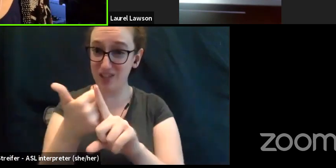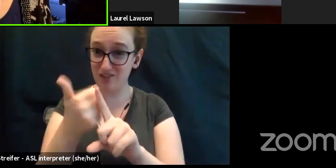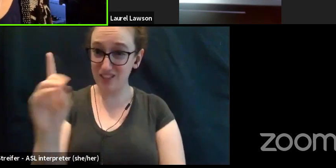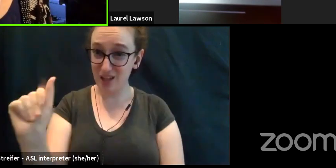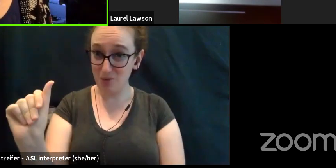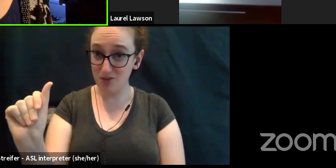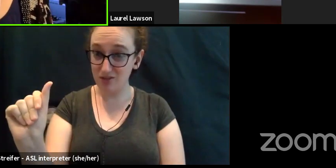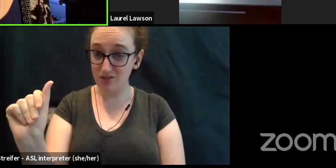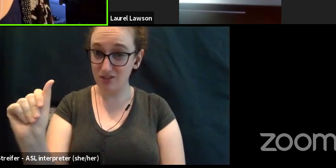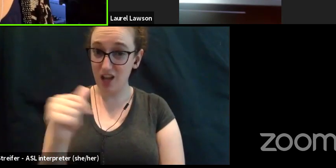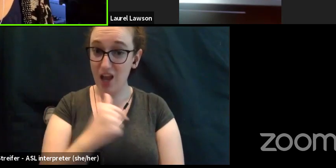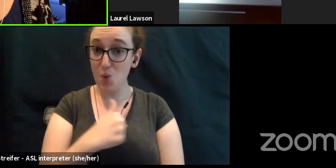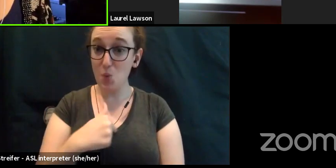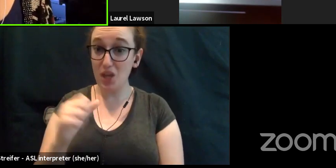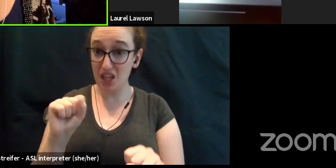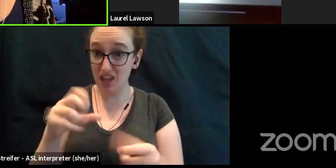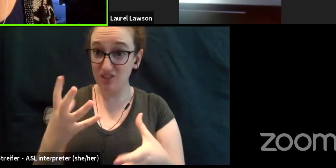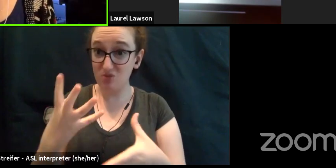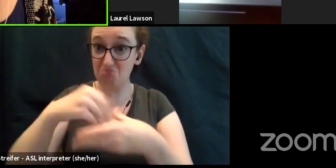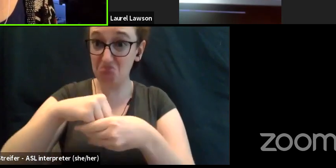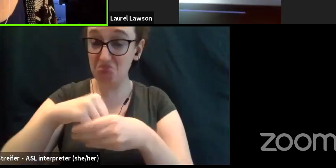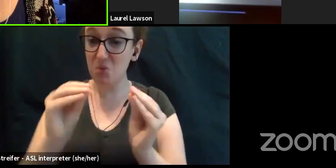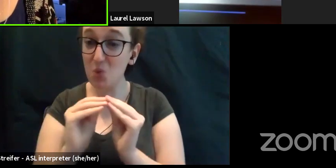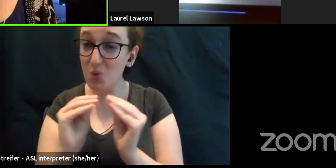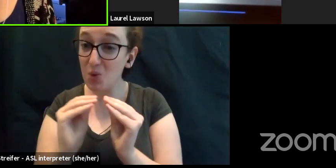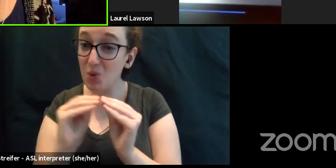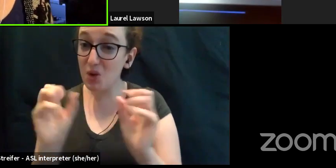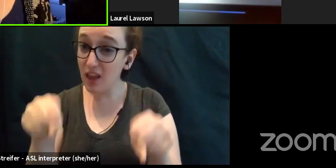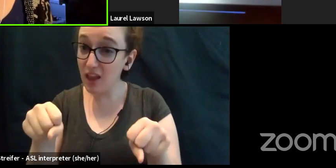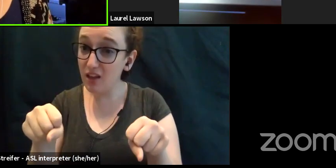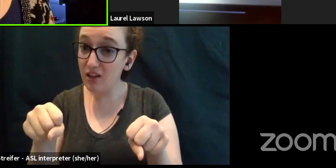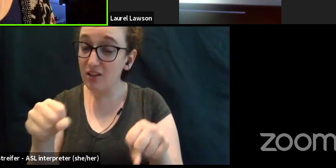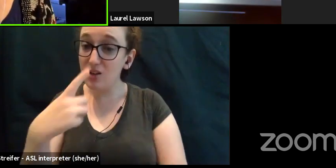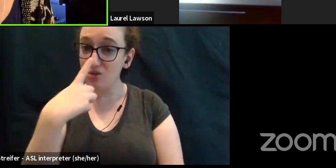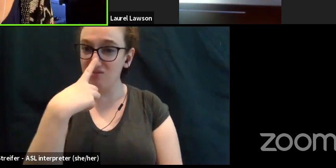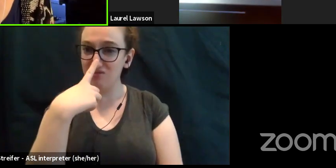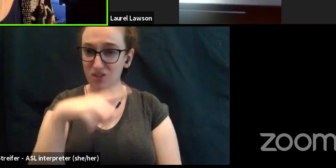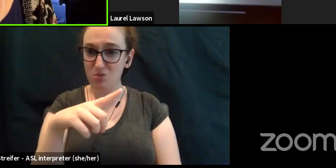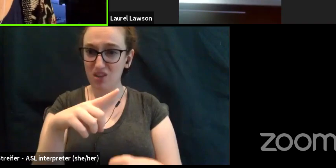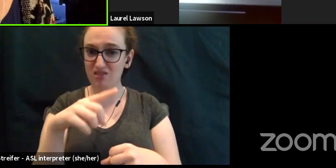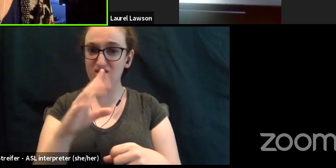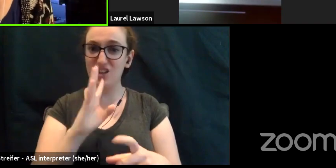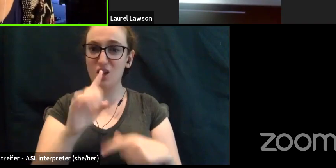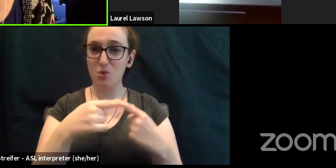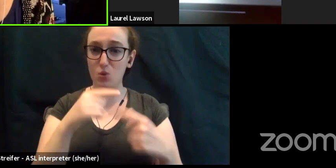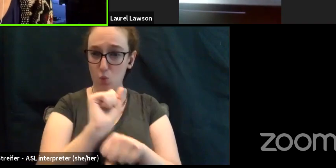left out, to make up even more of their audiences. So can you share a bit more about your work at Kinetic Light?